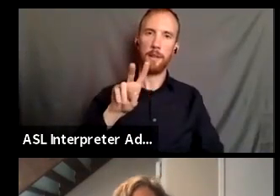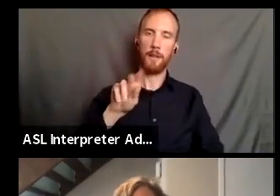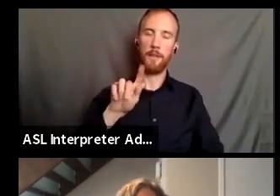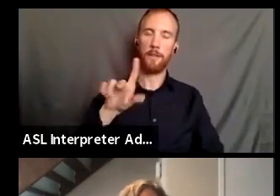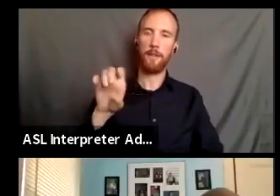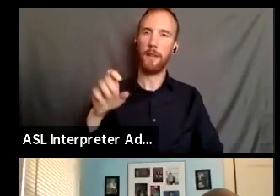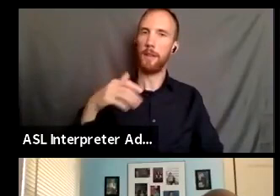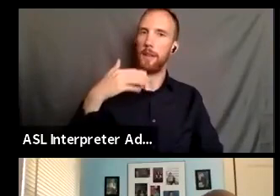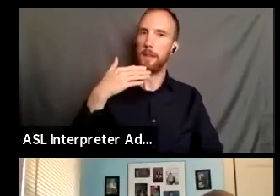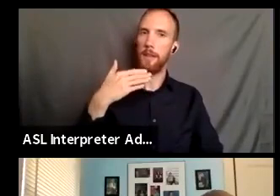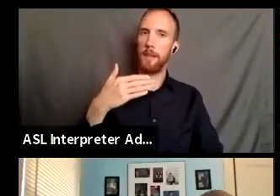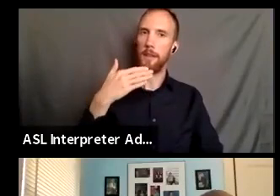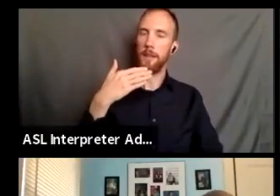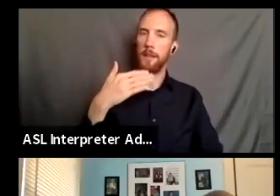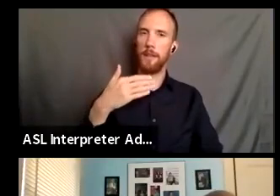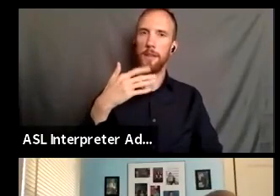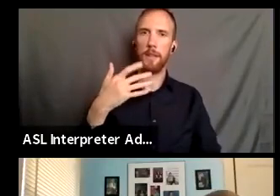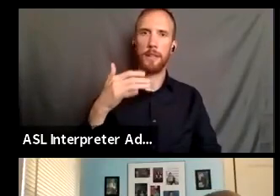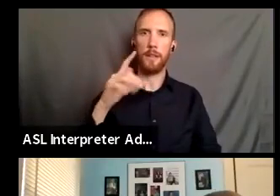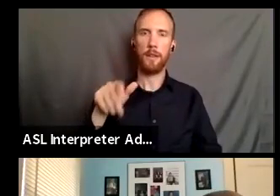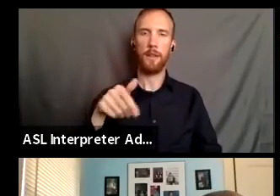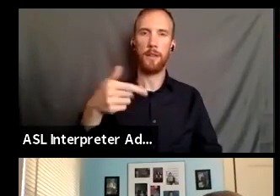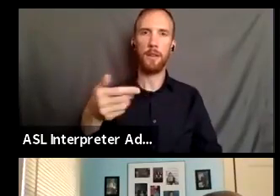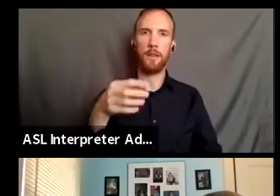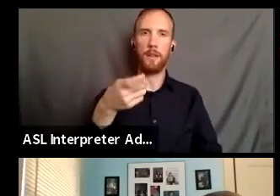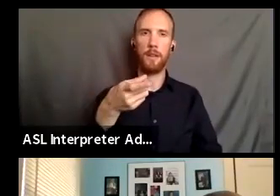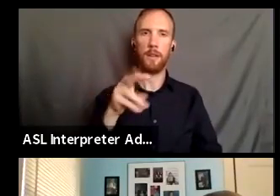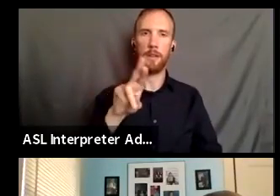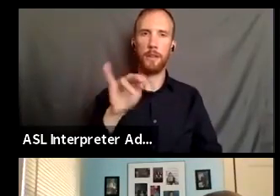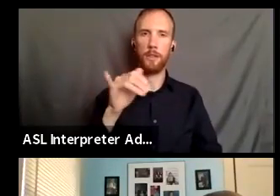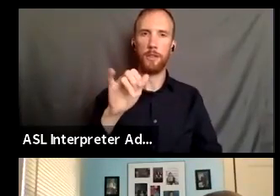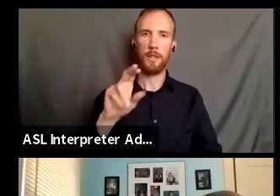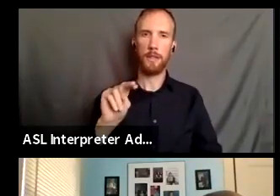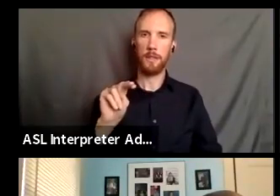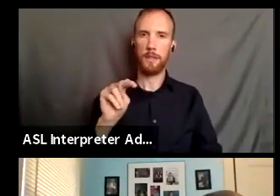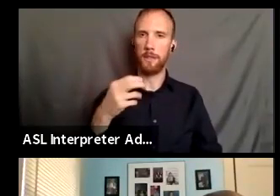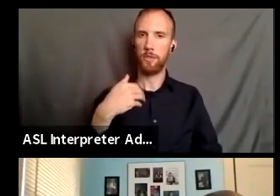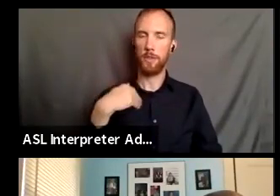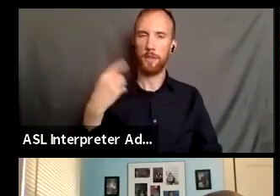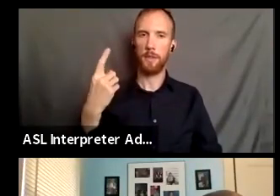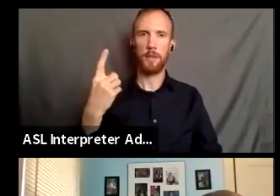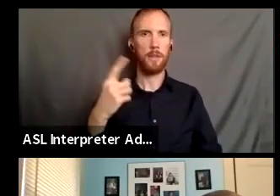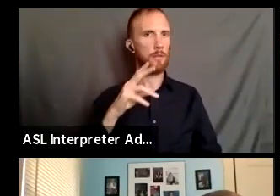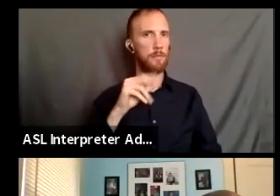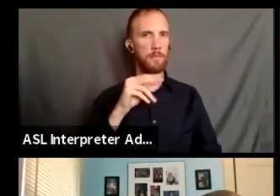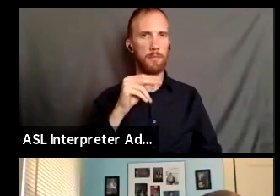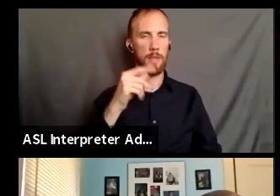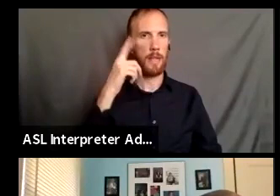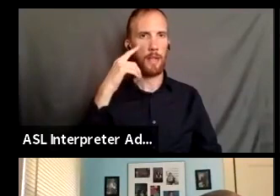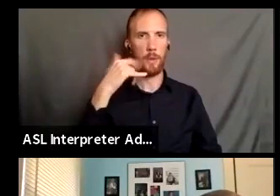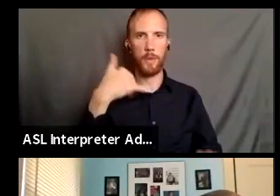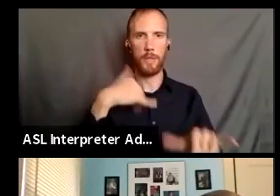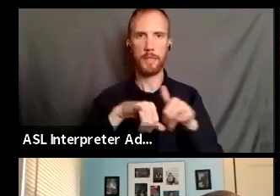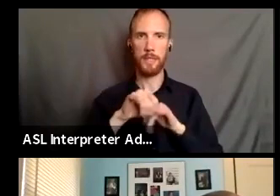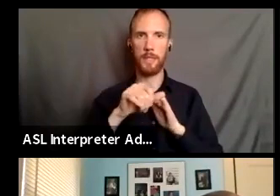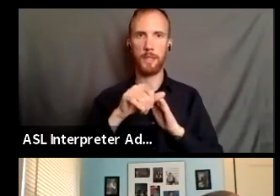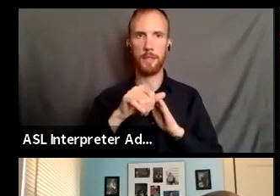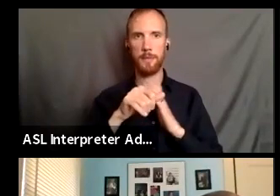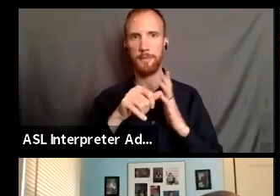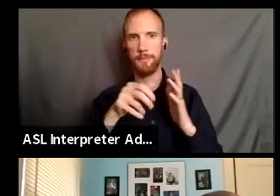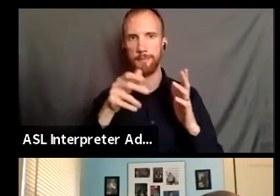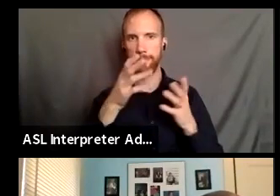uh dr jackson did you oh no i was no i i think we were still hearing from other board members i just wanted to